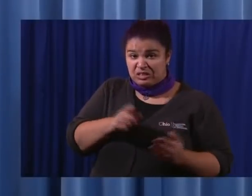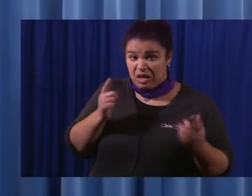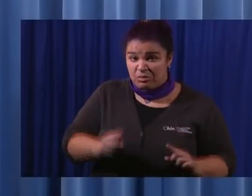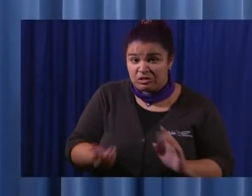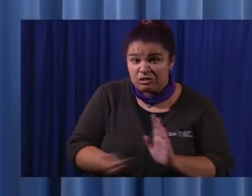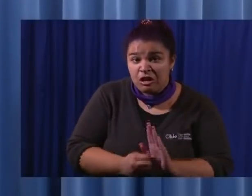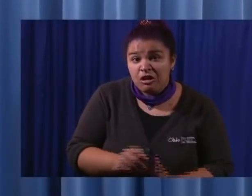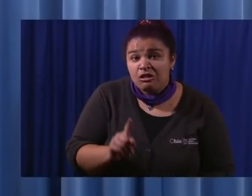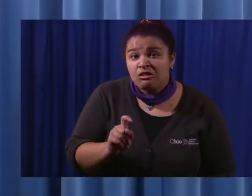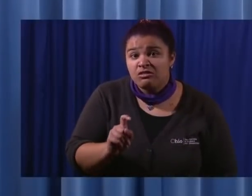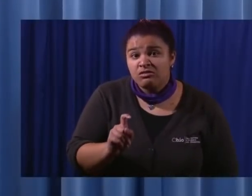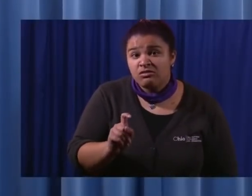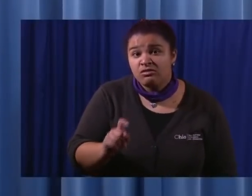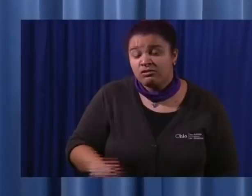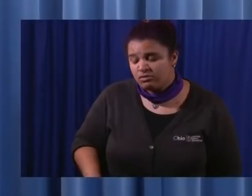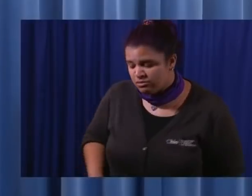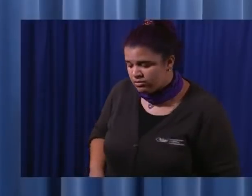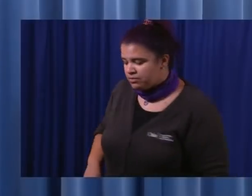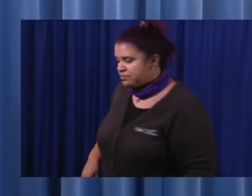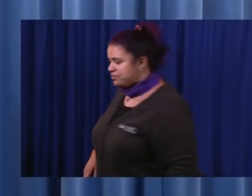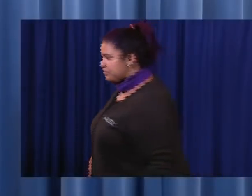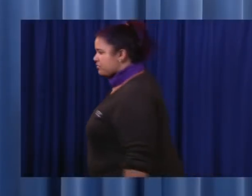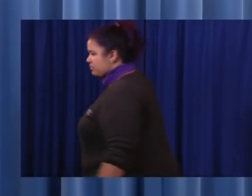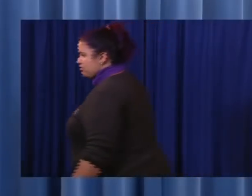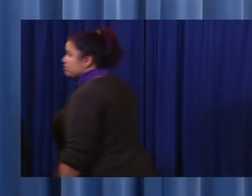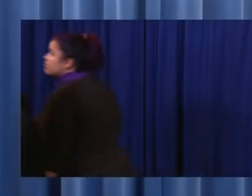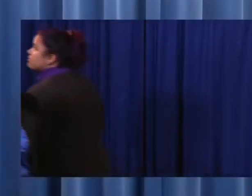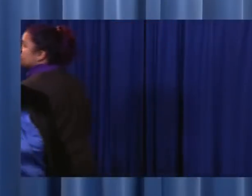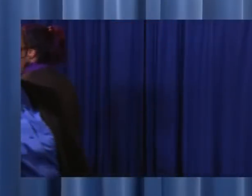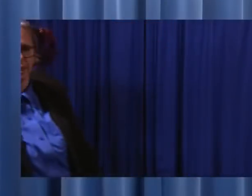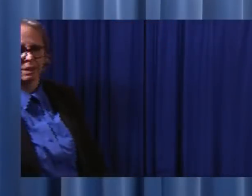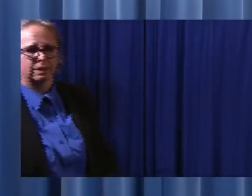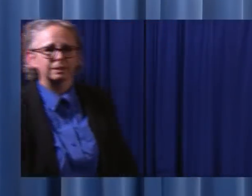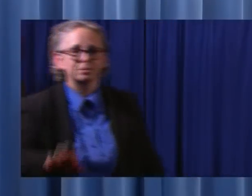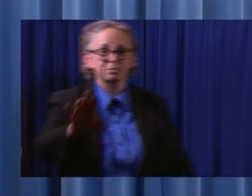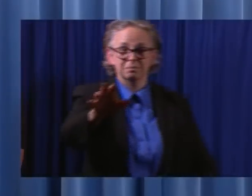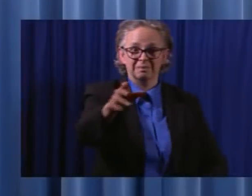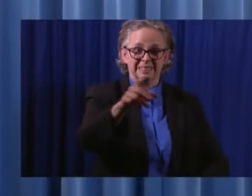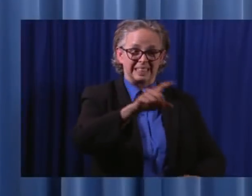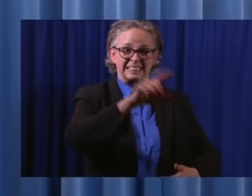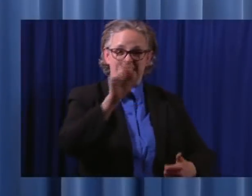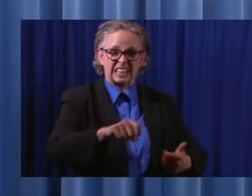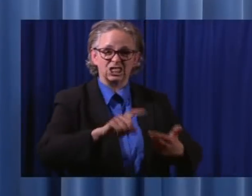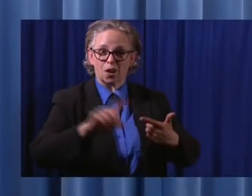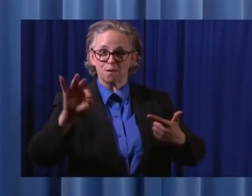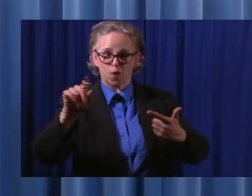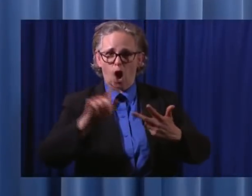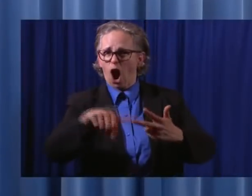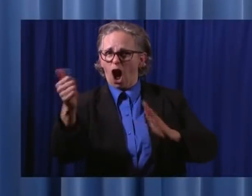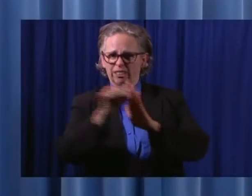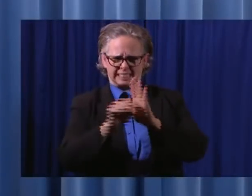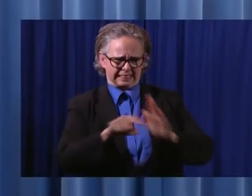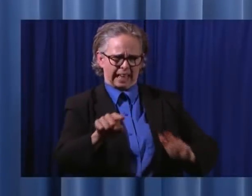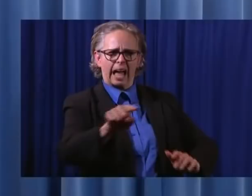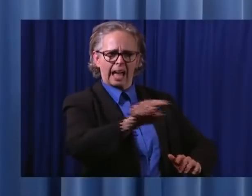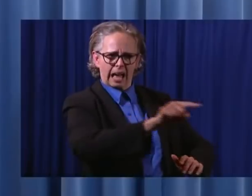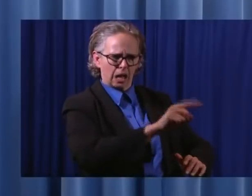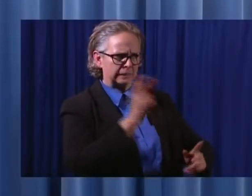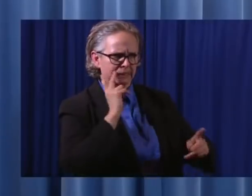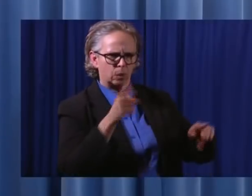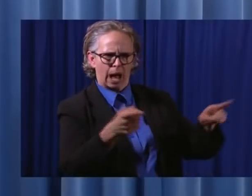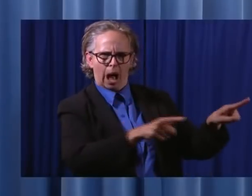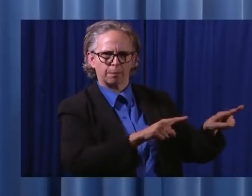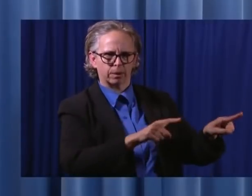Well, I think what you're seeing in Texas, what you're seeing in Florida, what you're seeing in other states is certainly not what we want the future to be